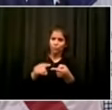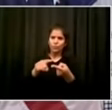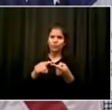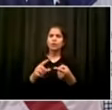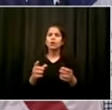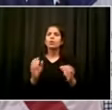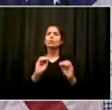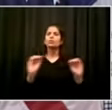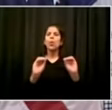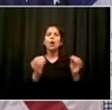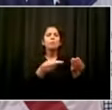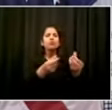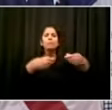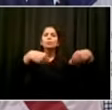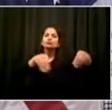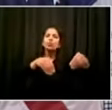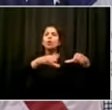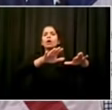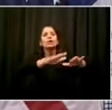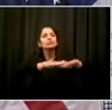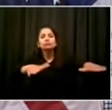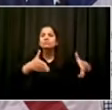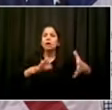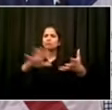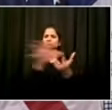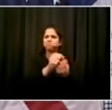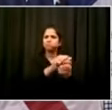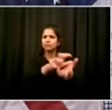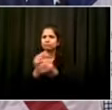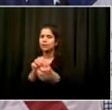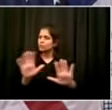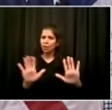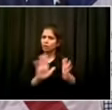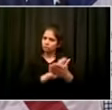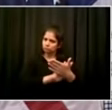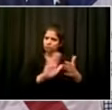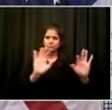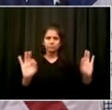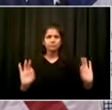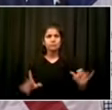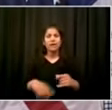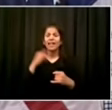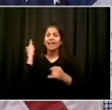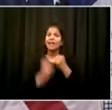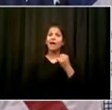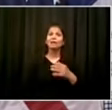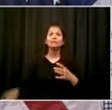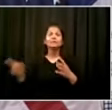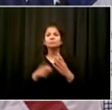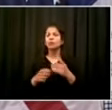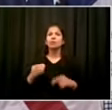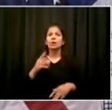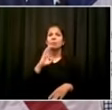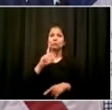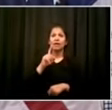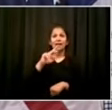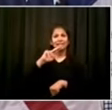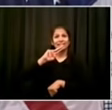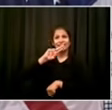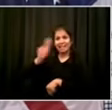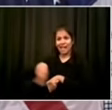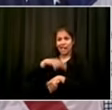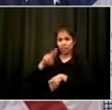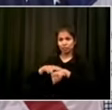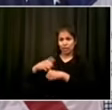sure that the National Guard did not come into New York City, which I think would have caused much greater problems and much